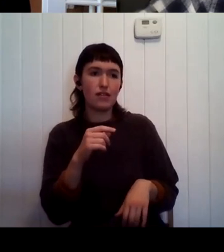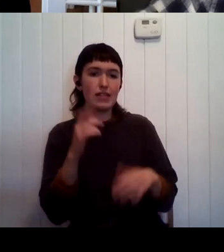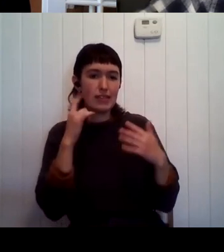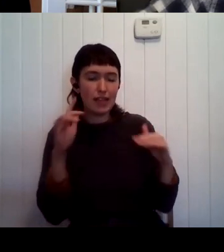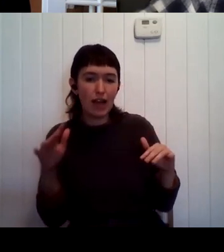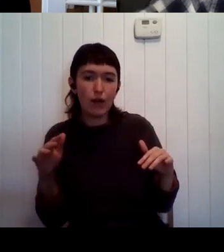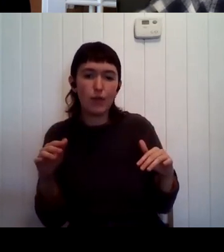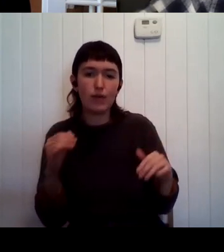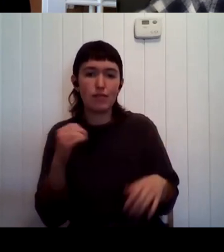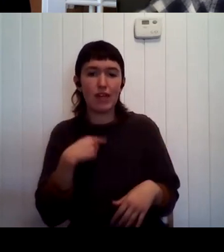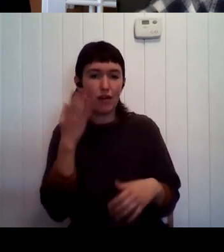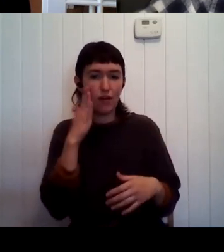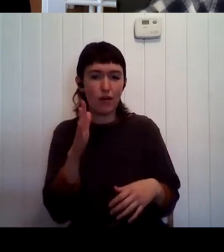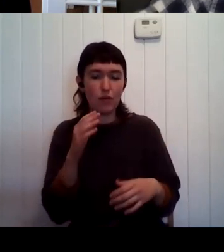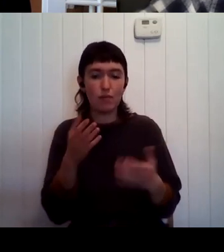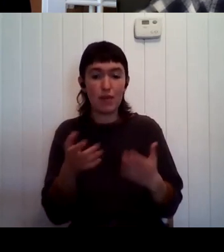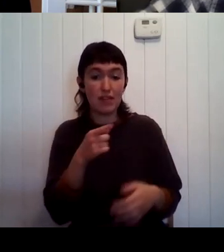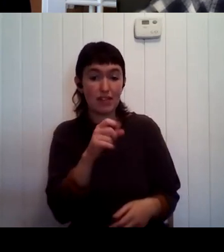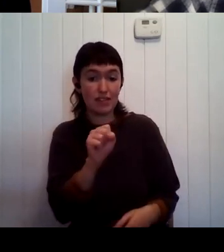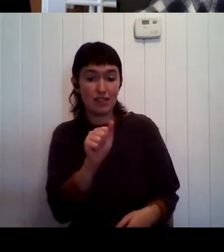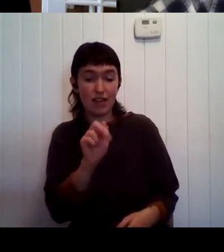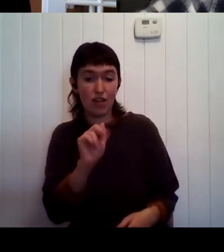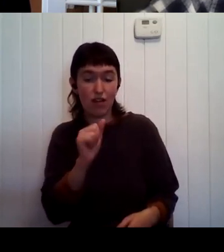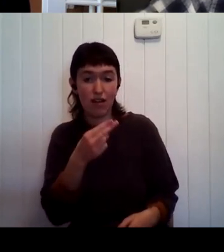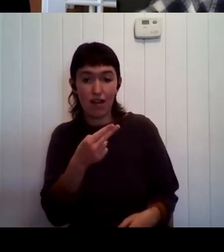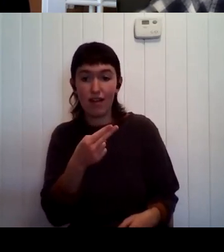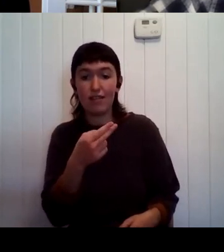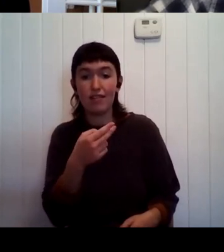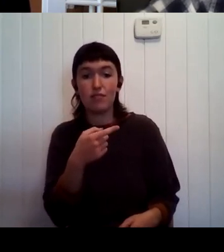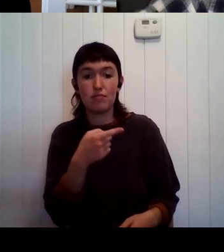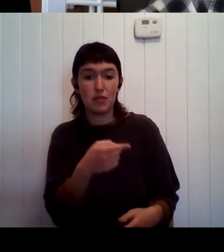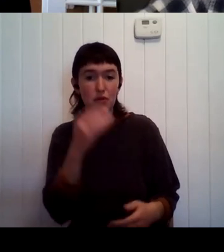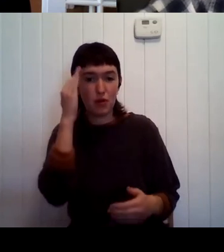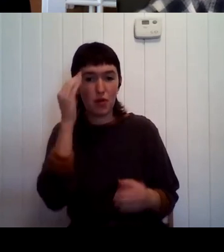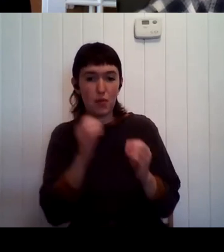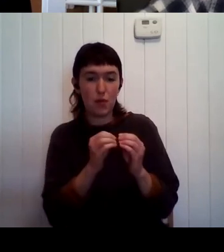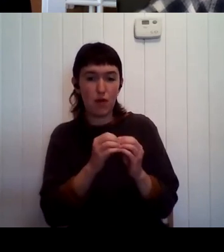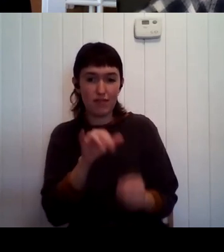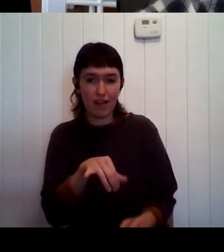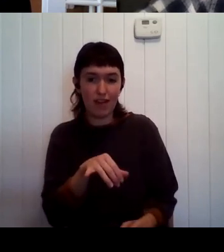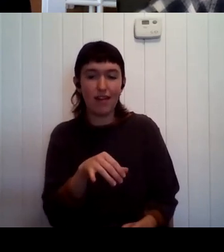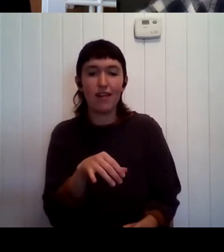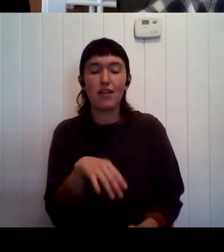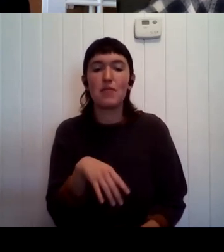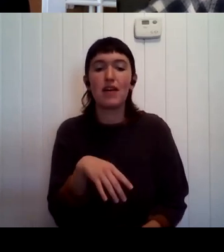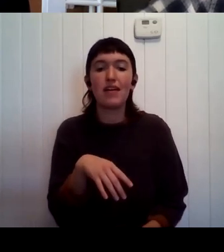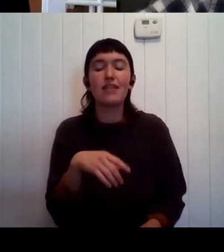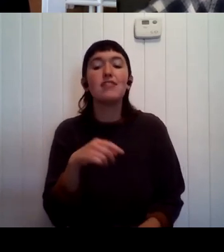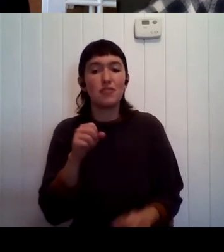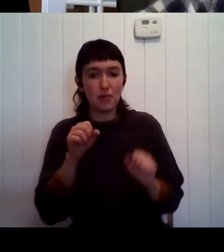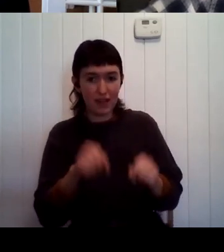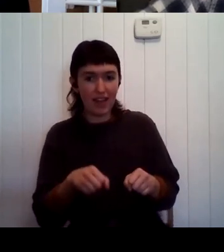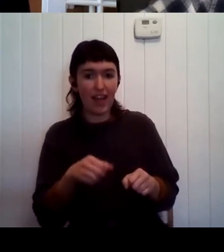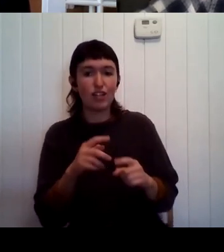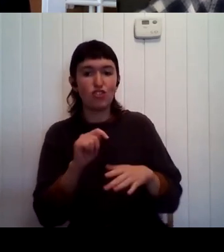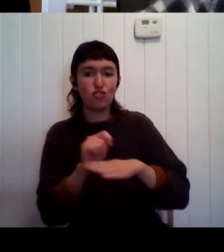don't know, Sarah, you probably know more of this, but yes, you can train fish is the short answer. And how do you do it? I would use food as a way to help